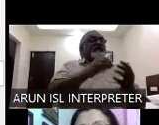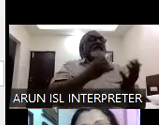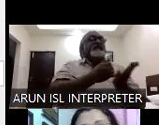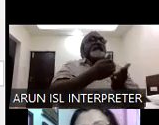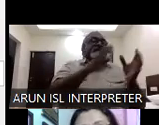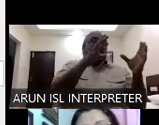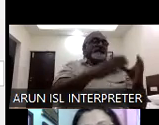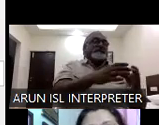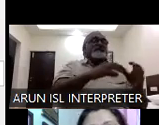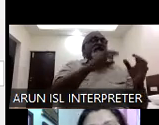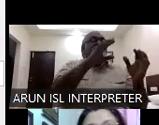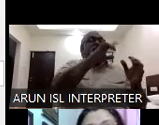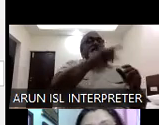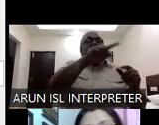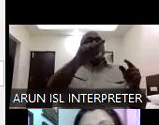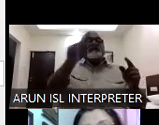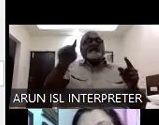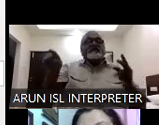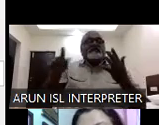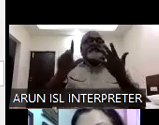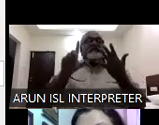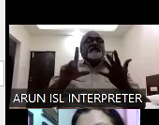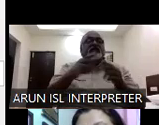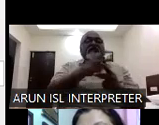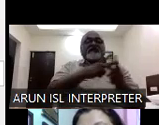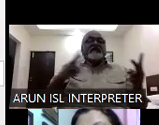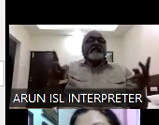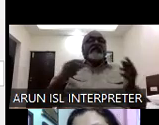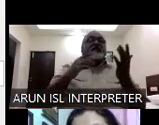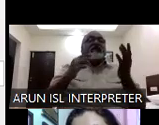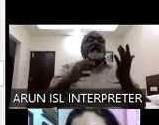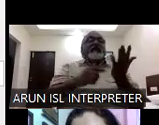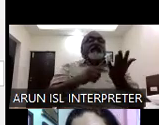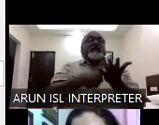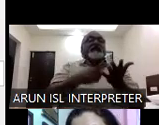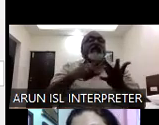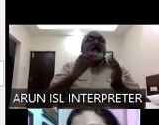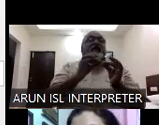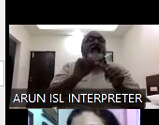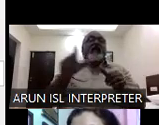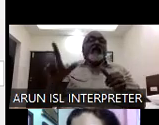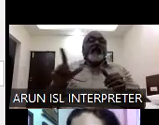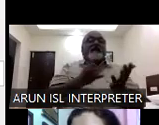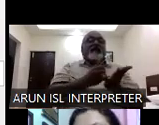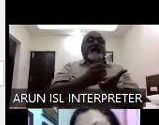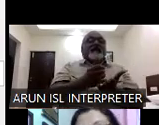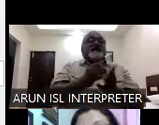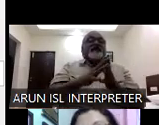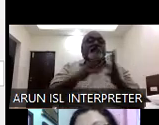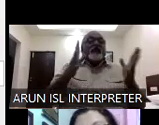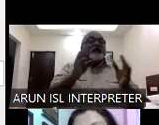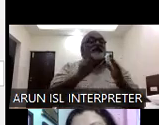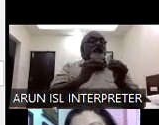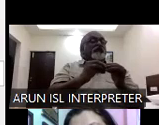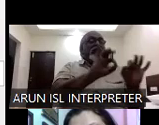various thematic areas like Dalit village, then tribal village, then most unemployment where exists